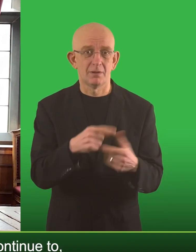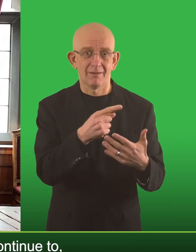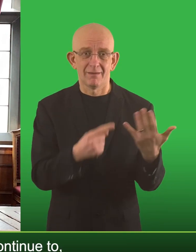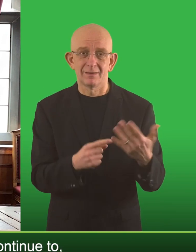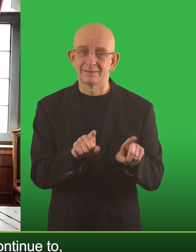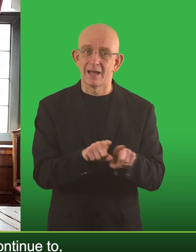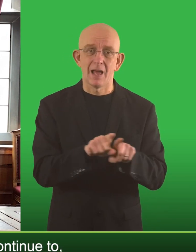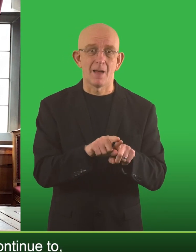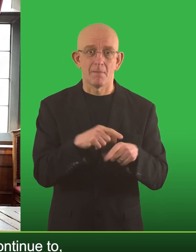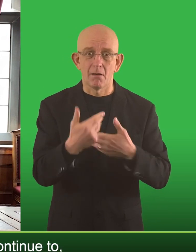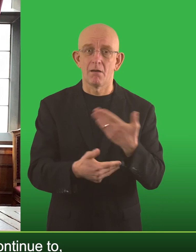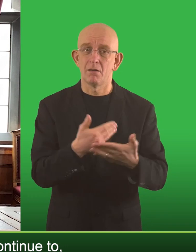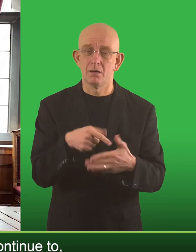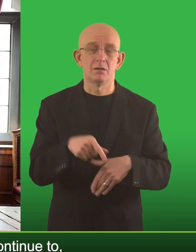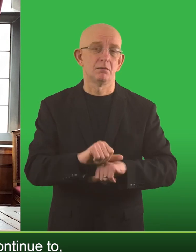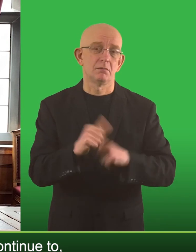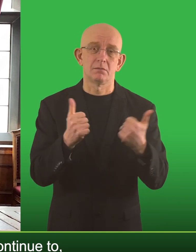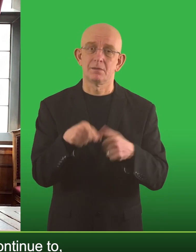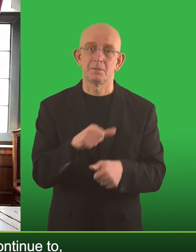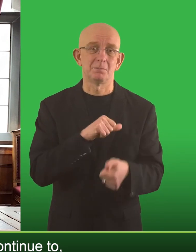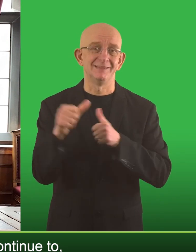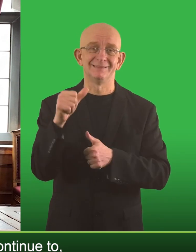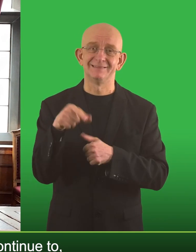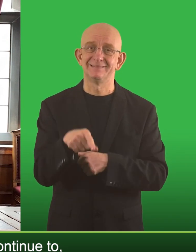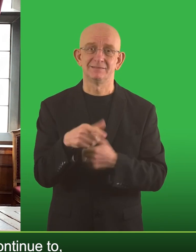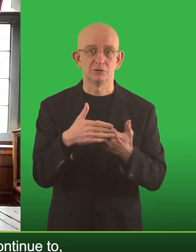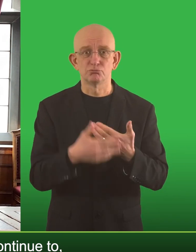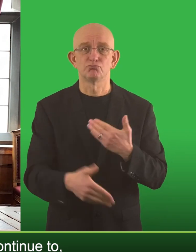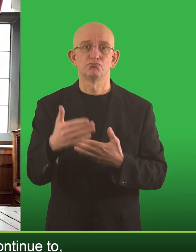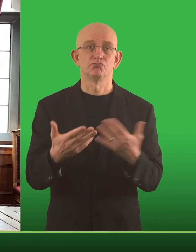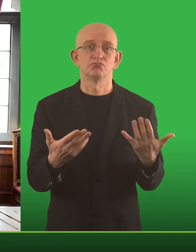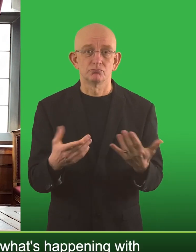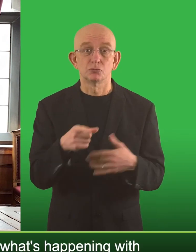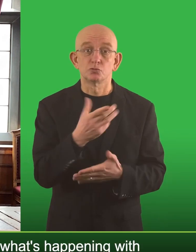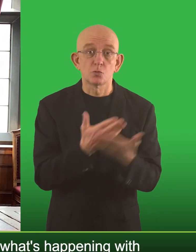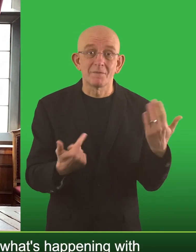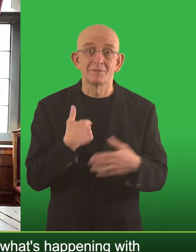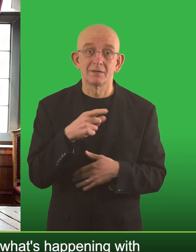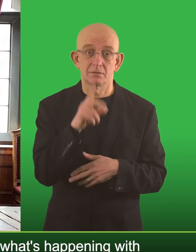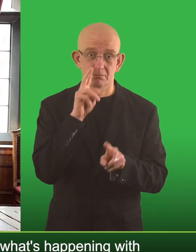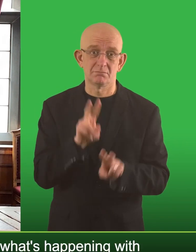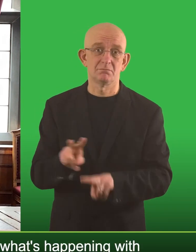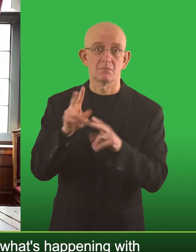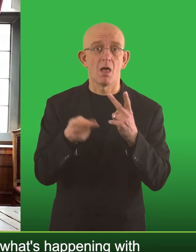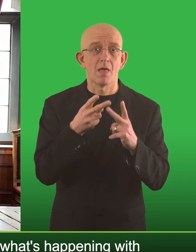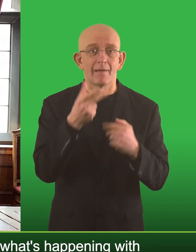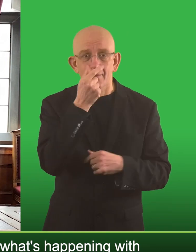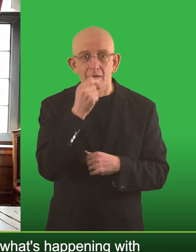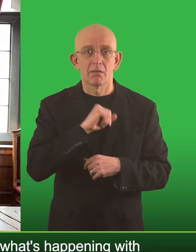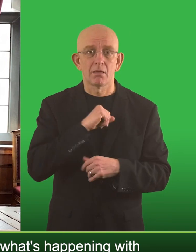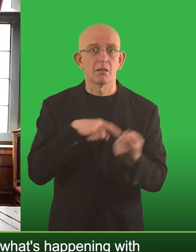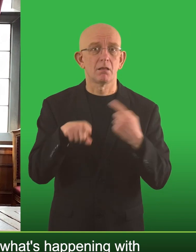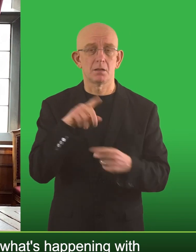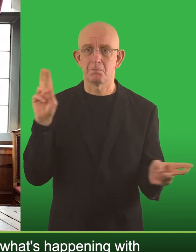of those things that continue to and will continue to make a difference for forever. And if you don't believe that, look at what's